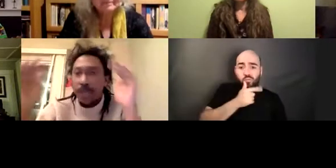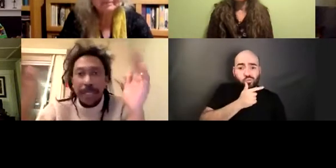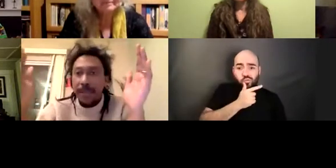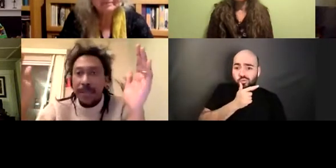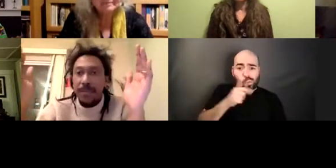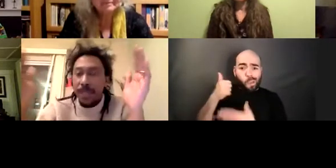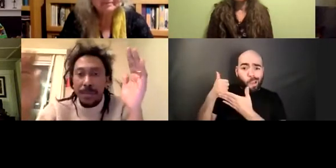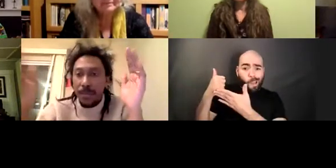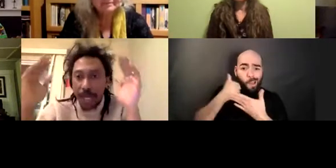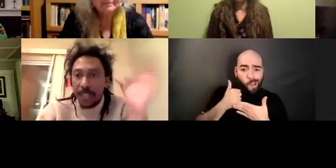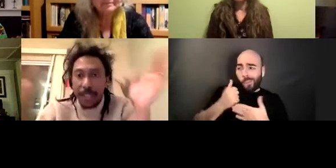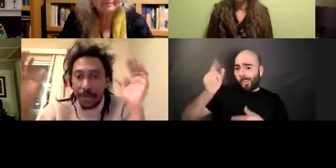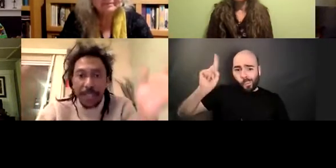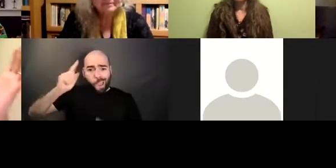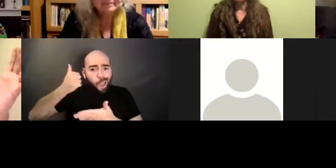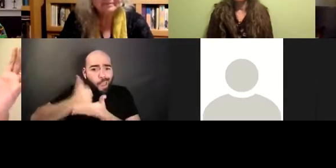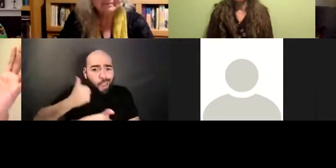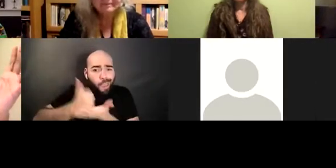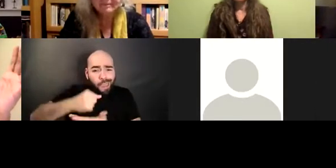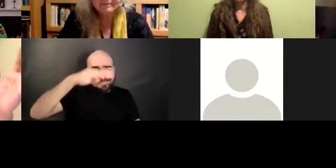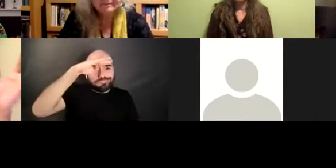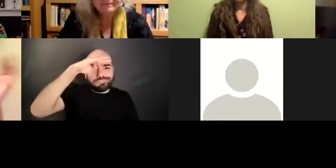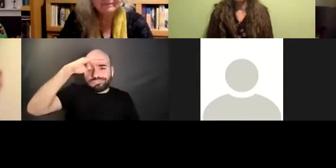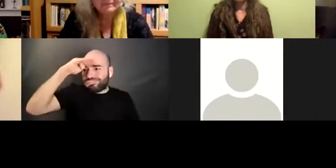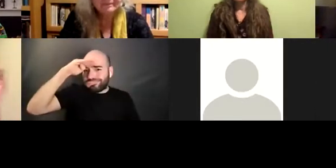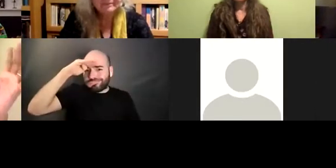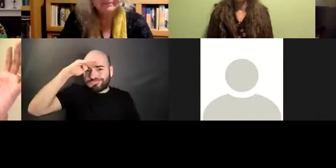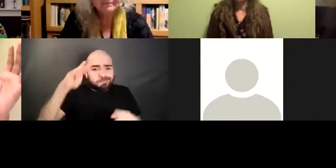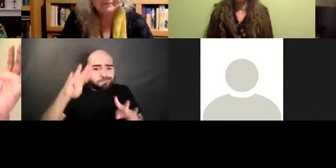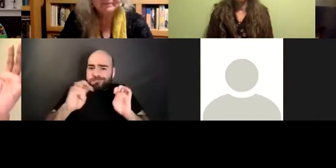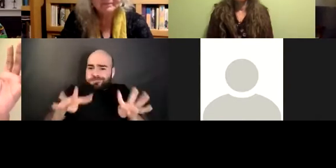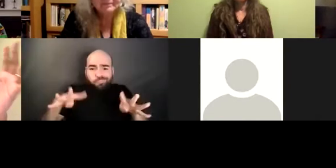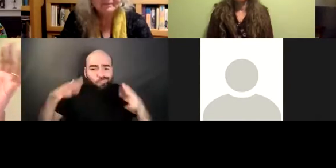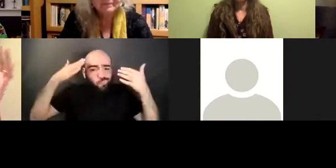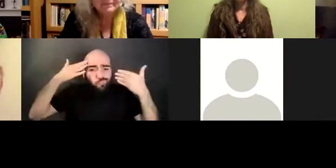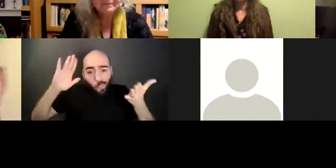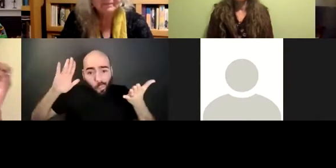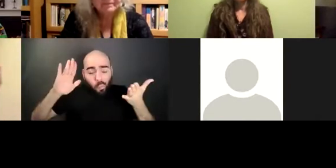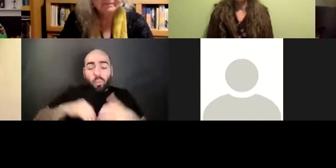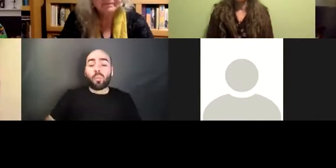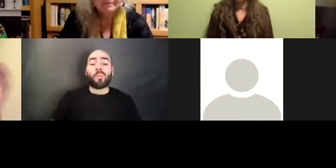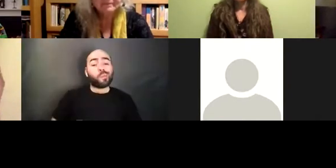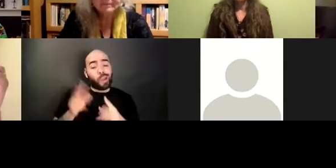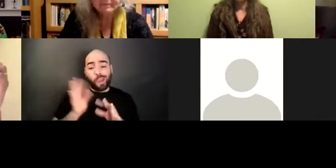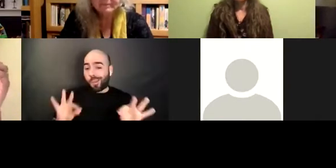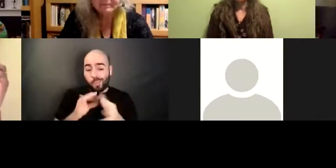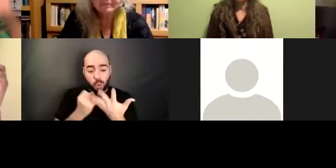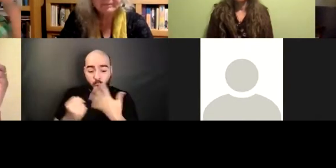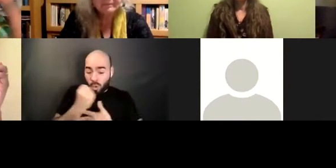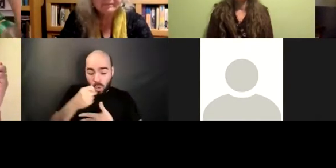know yet what is the best result, but the big thing is we need to love each